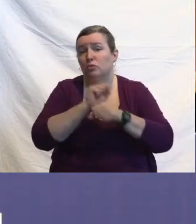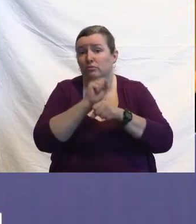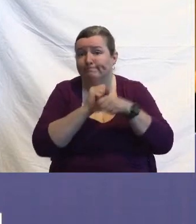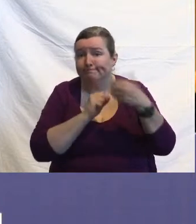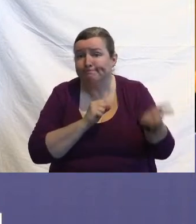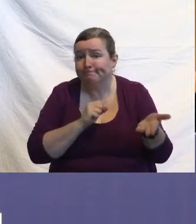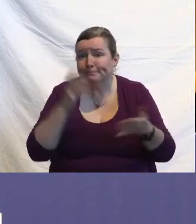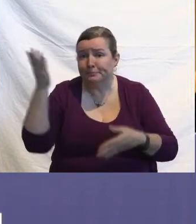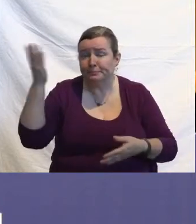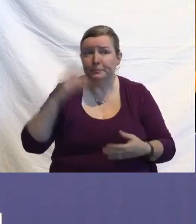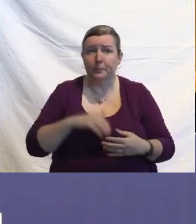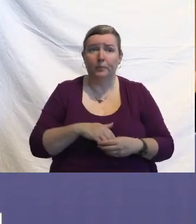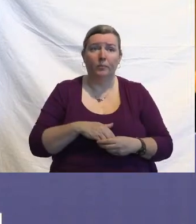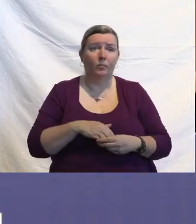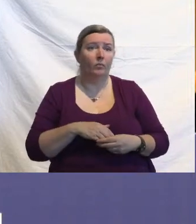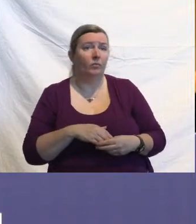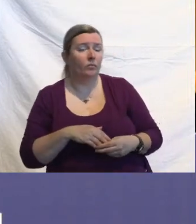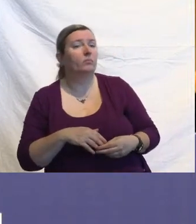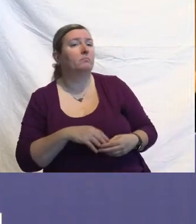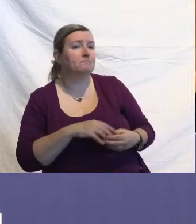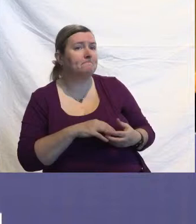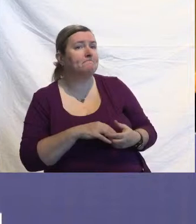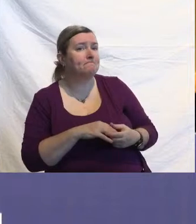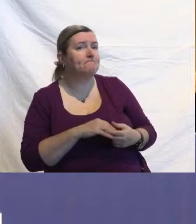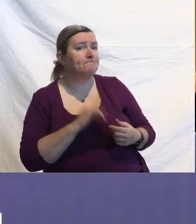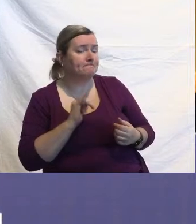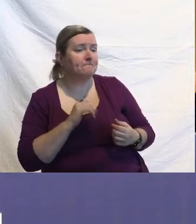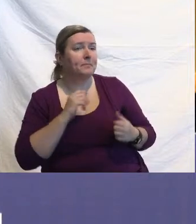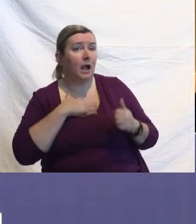I would say on our race, Dustin,